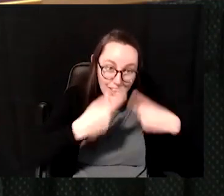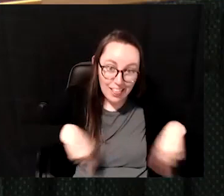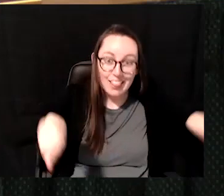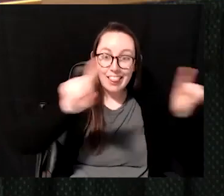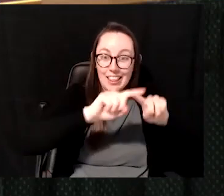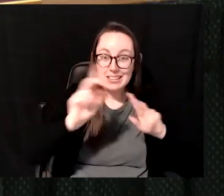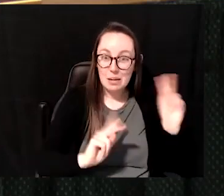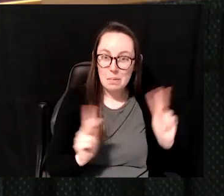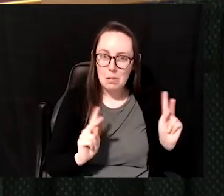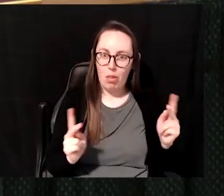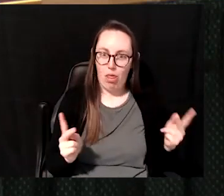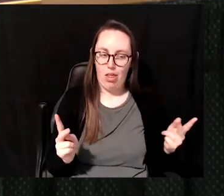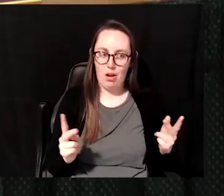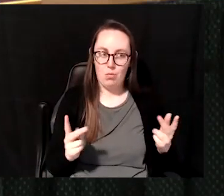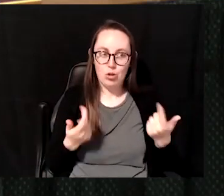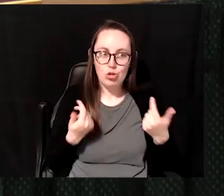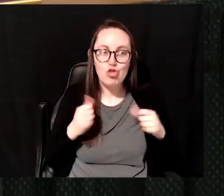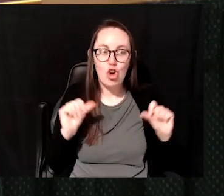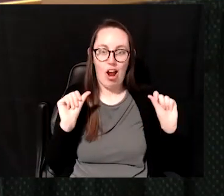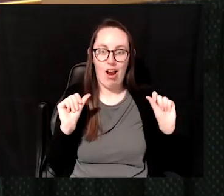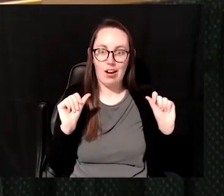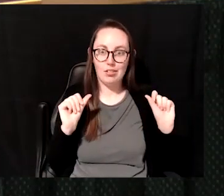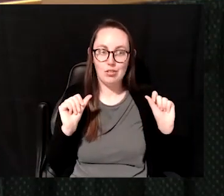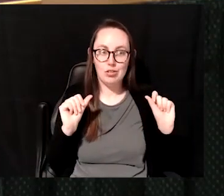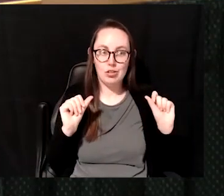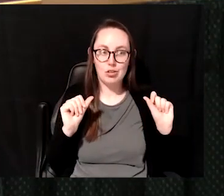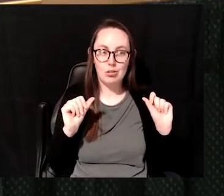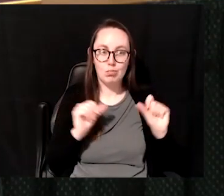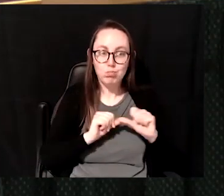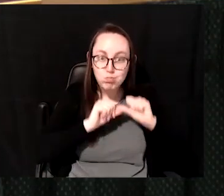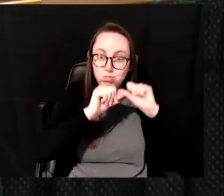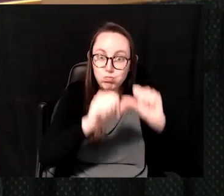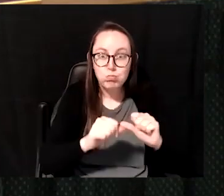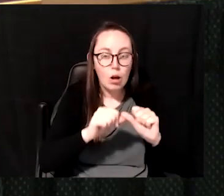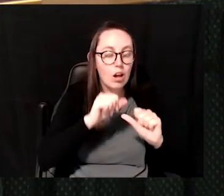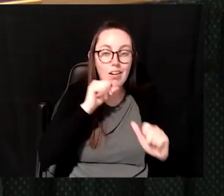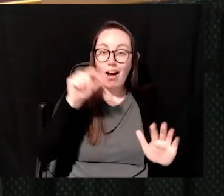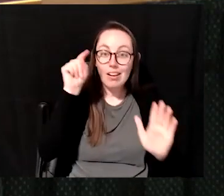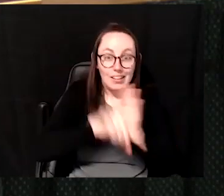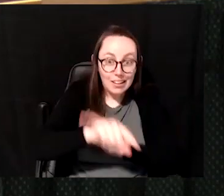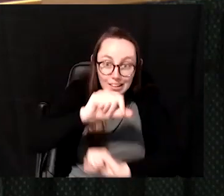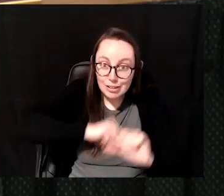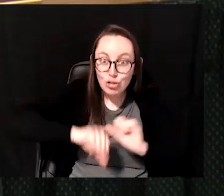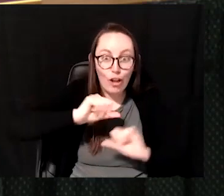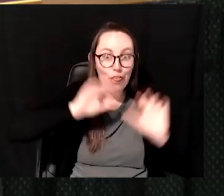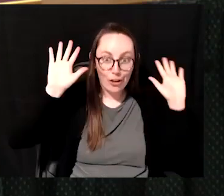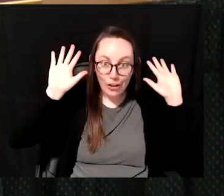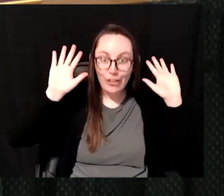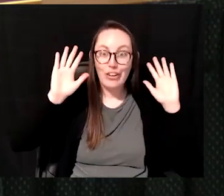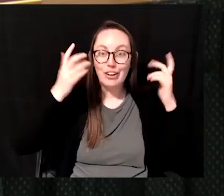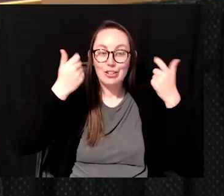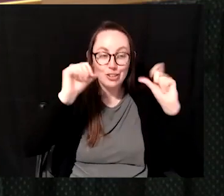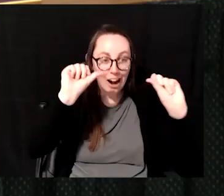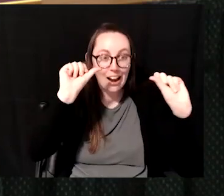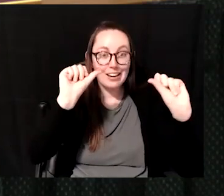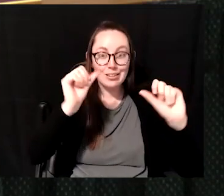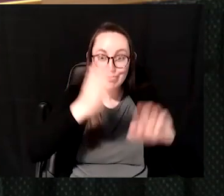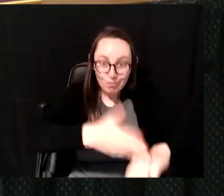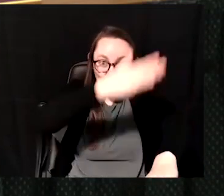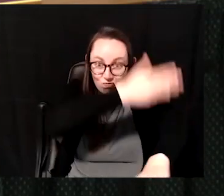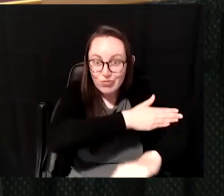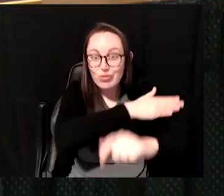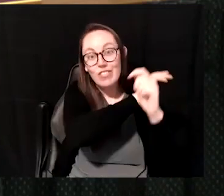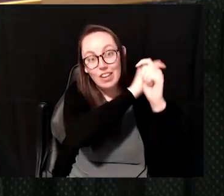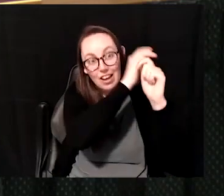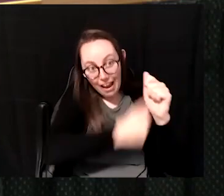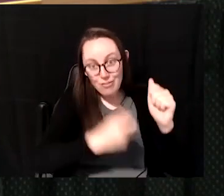hold all that stuff together and not kill each other and Achieve something that is actually for the good of all of us right